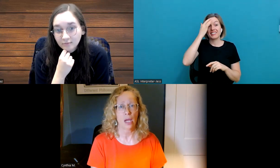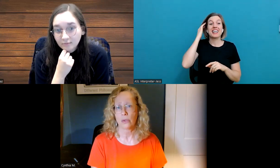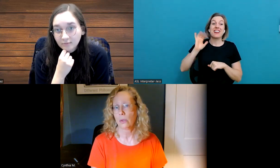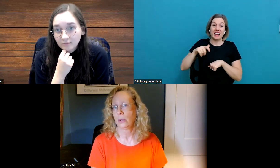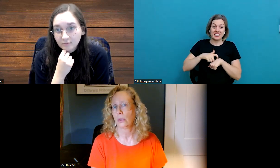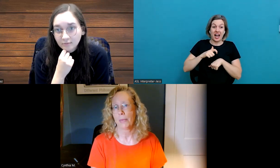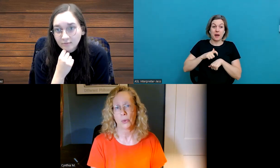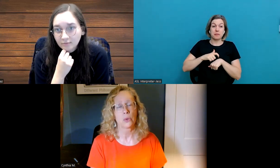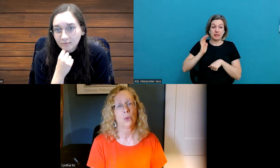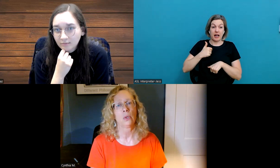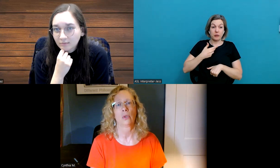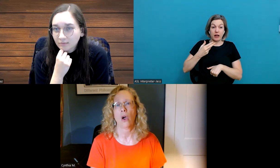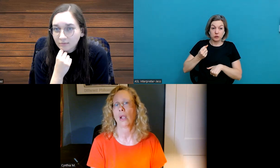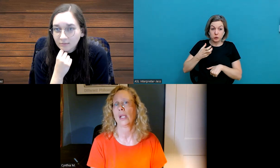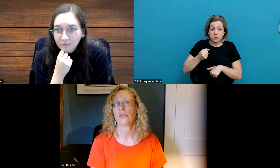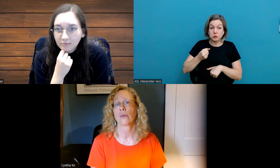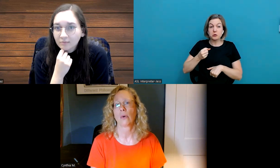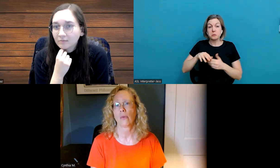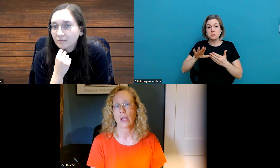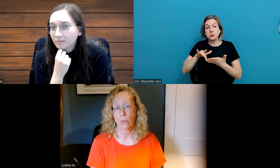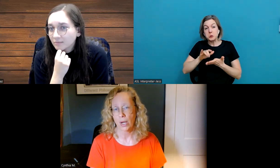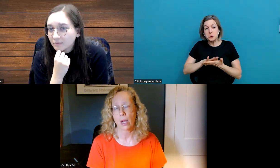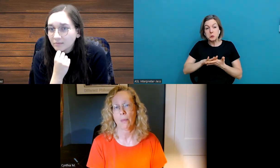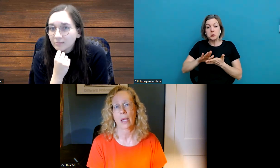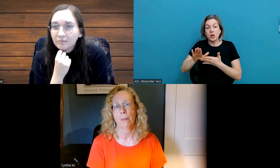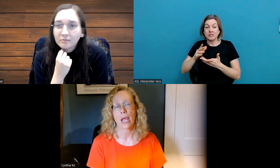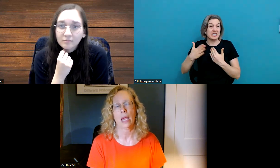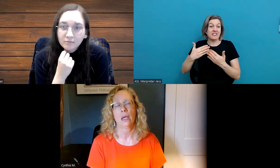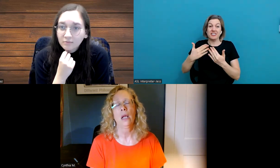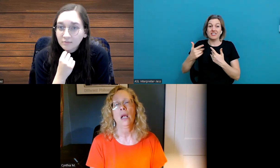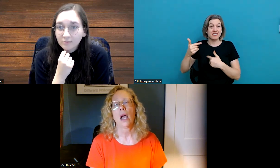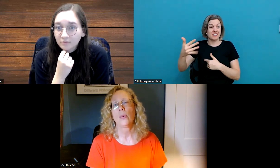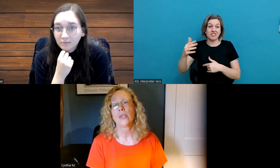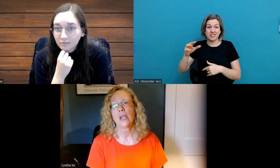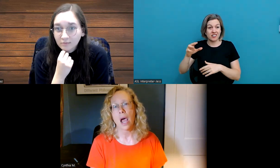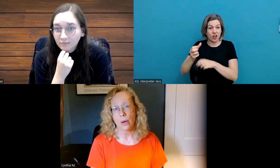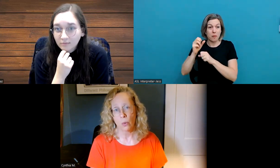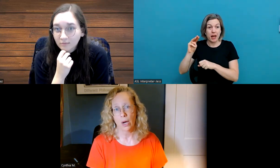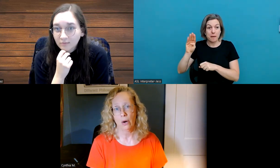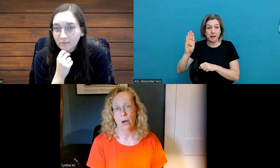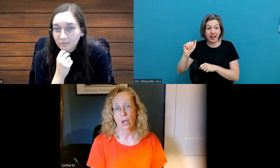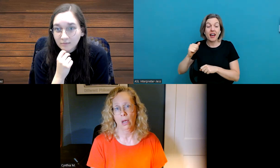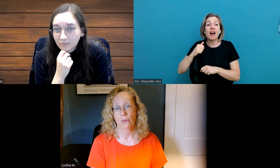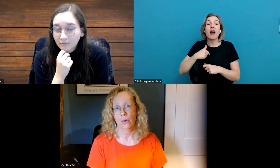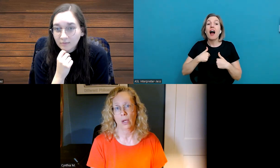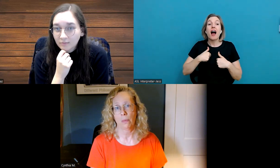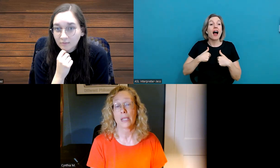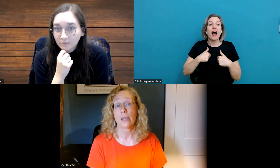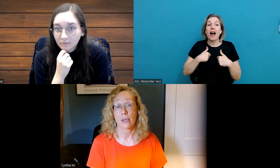was in high school or middle school or college, or even when I got my MBA, I was not aware